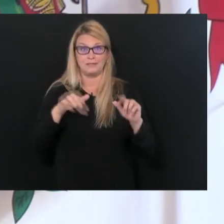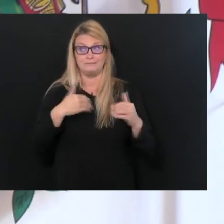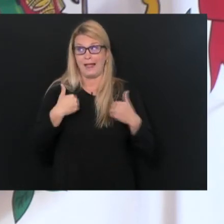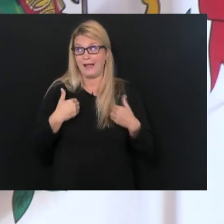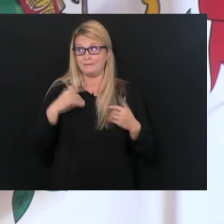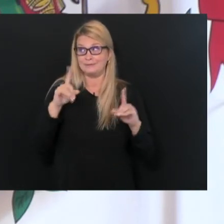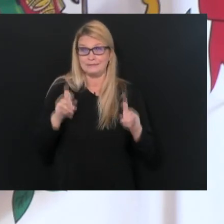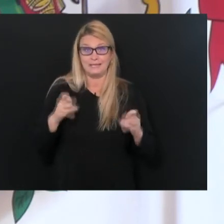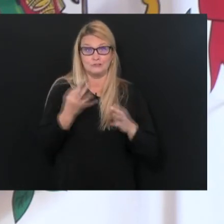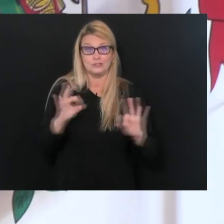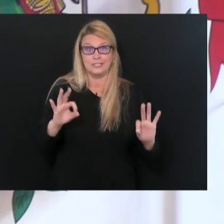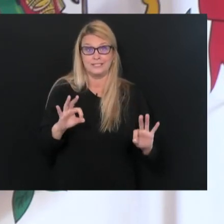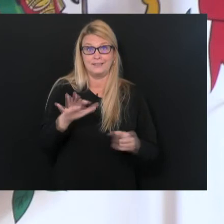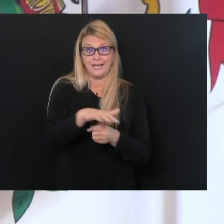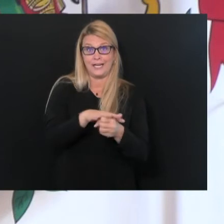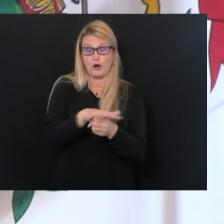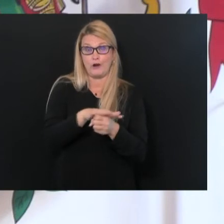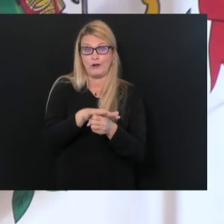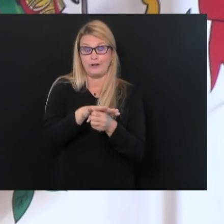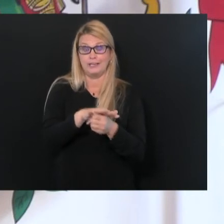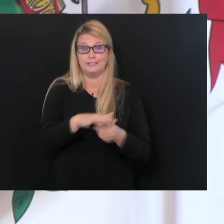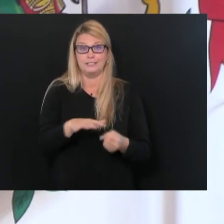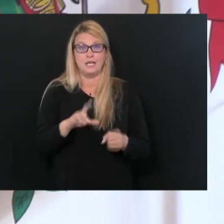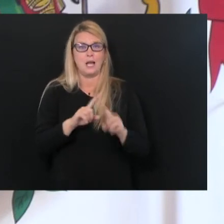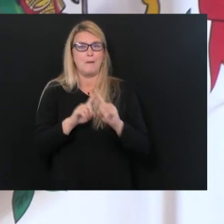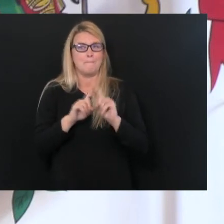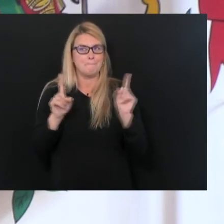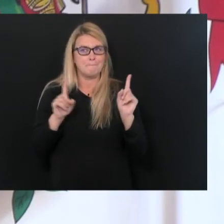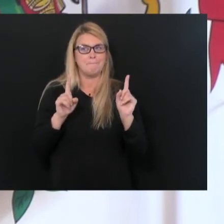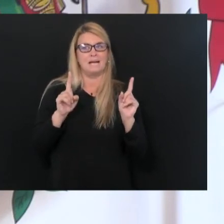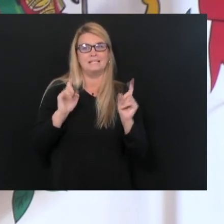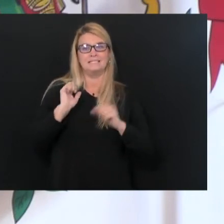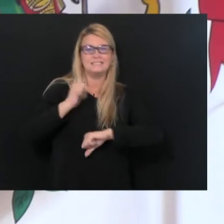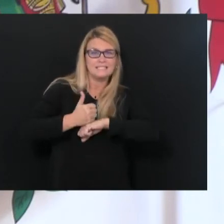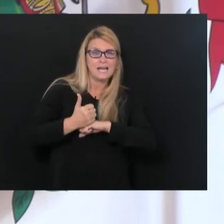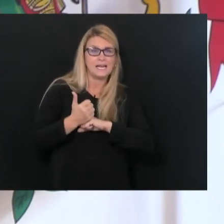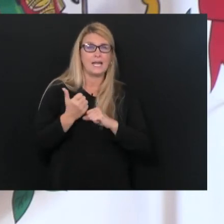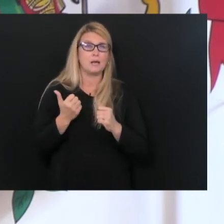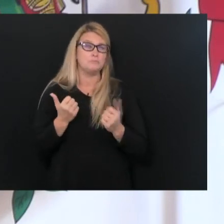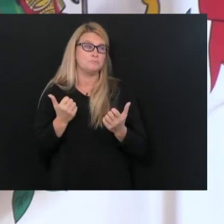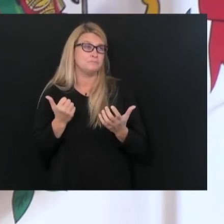so, but from the standpoint of structuring, some kind